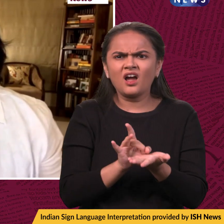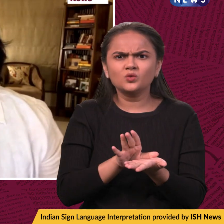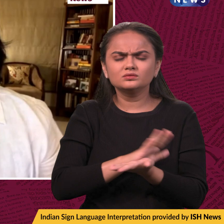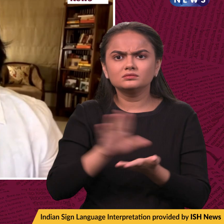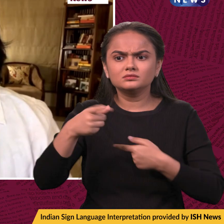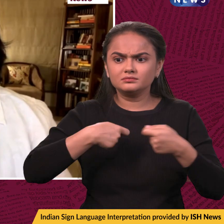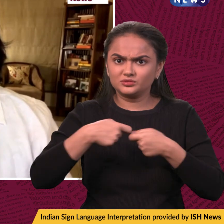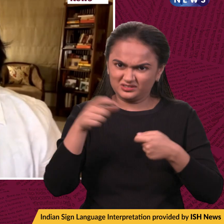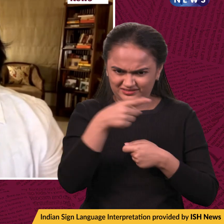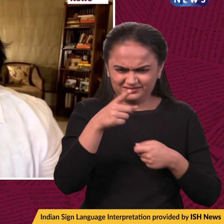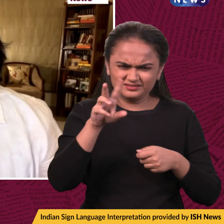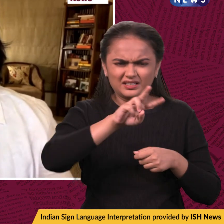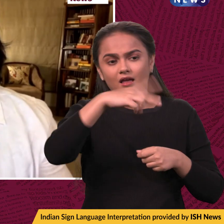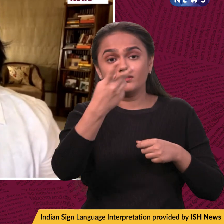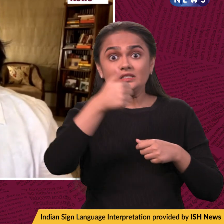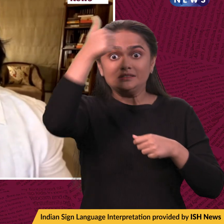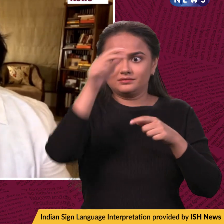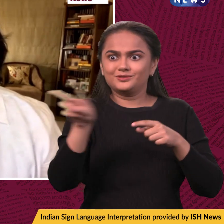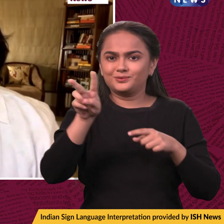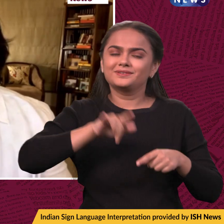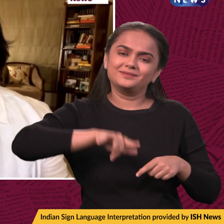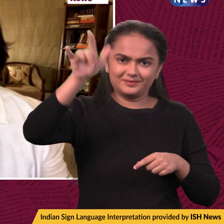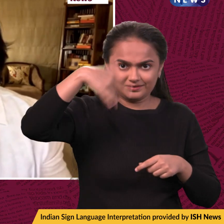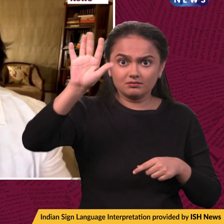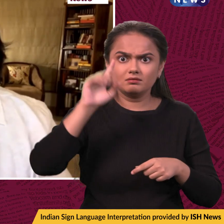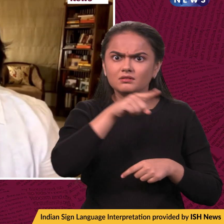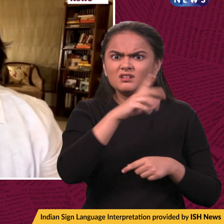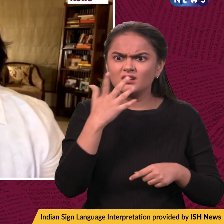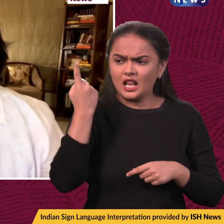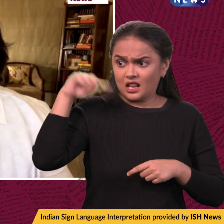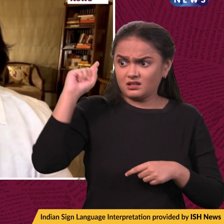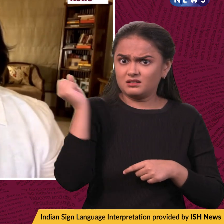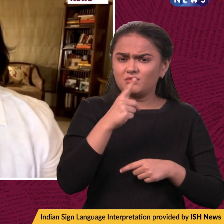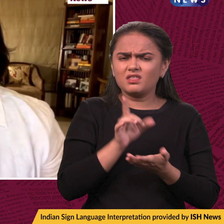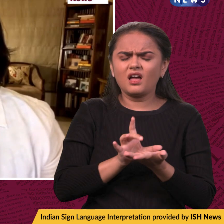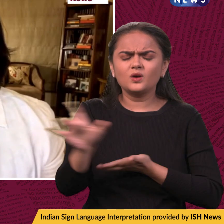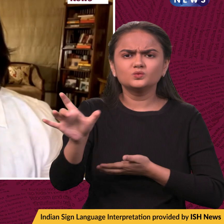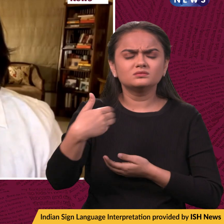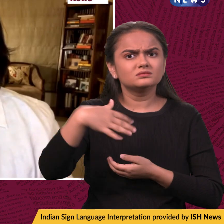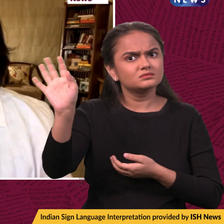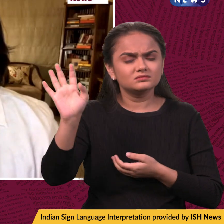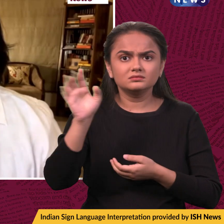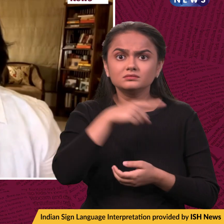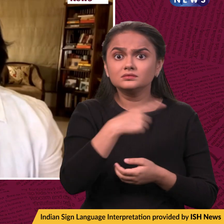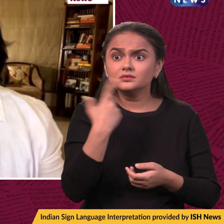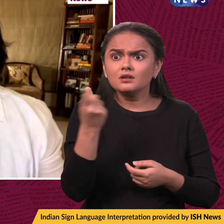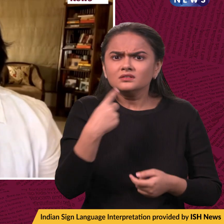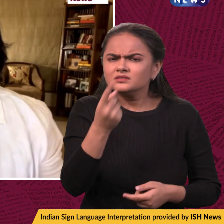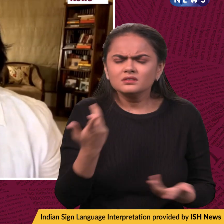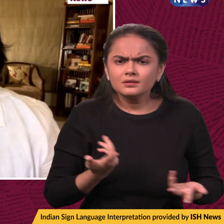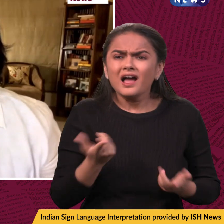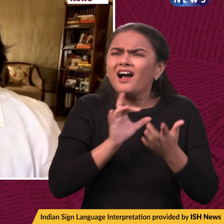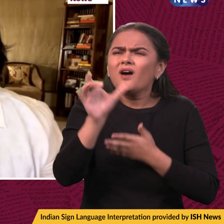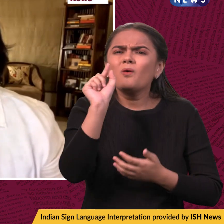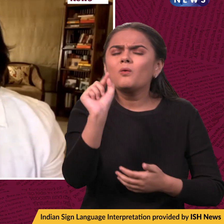told the government-backed newspaper that she was fired late last month. It published a copy of what she said was